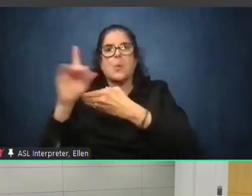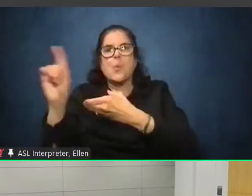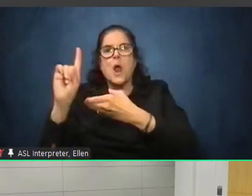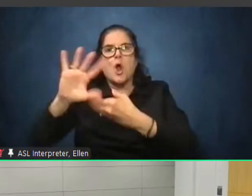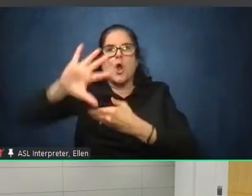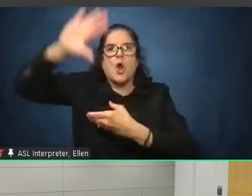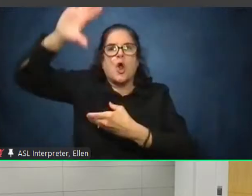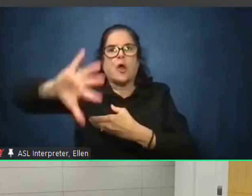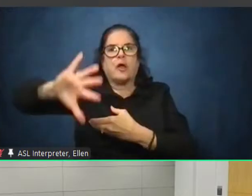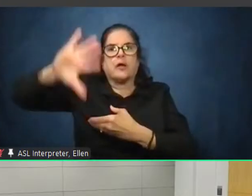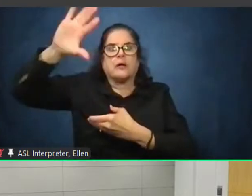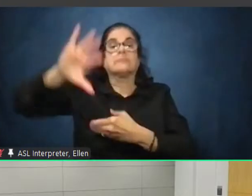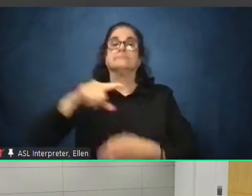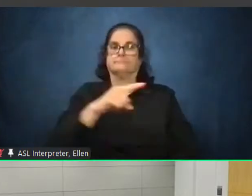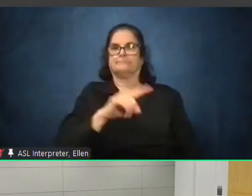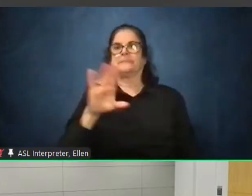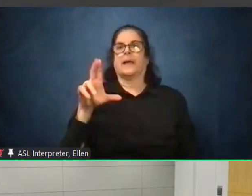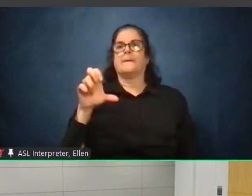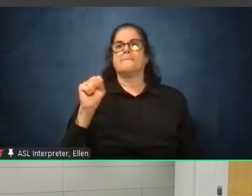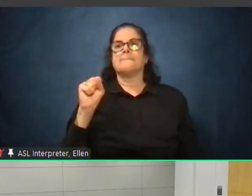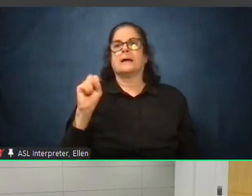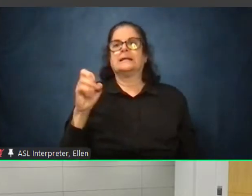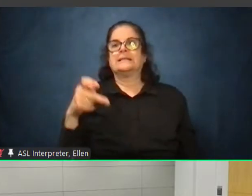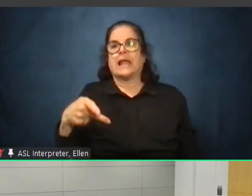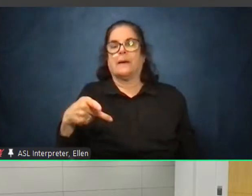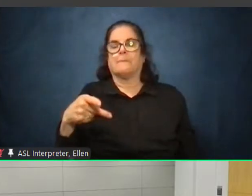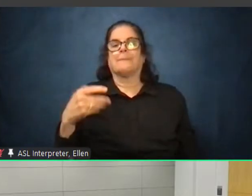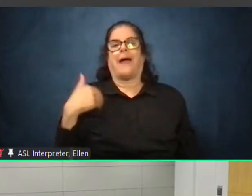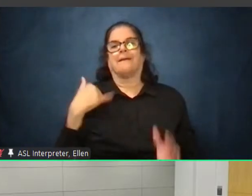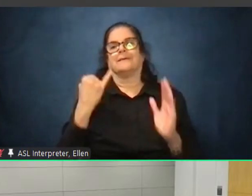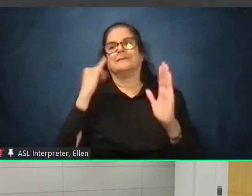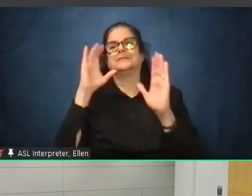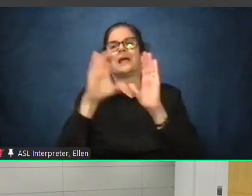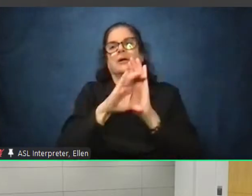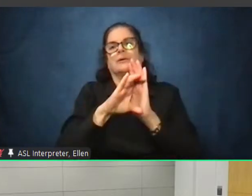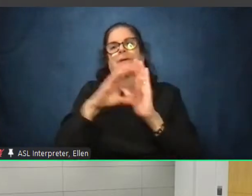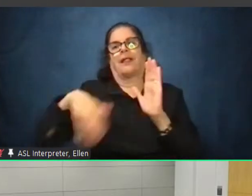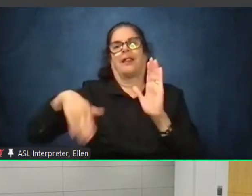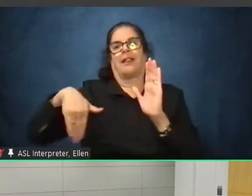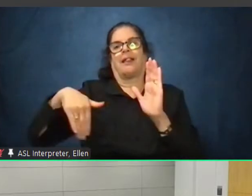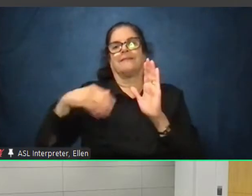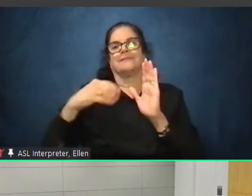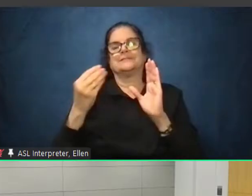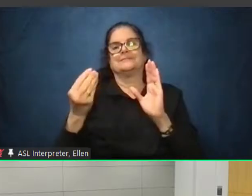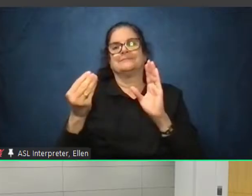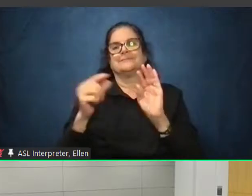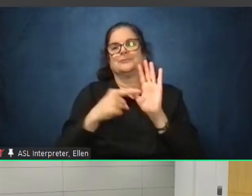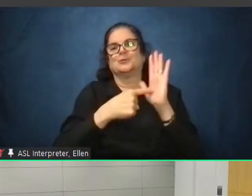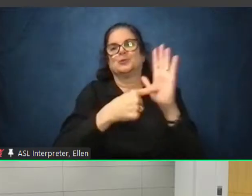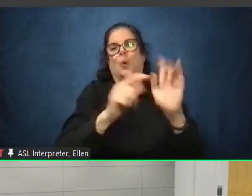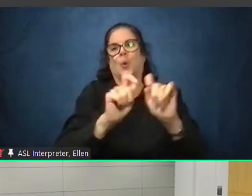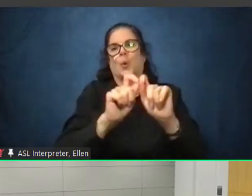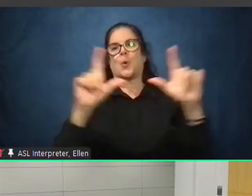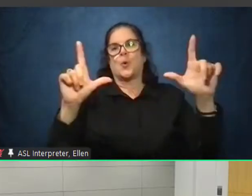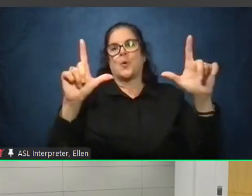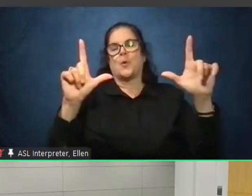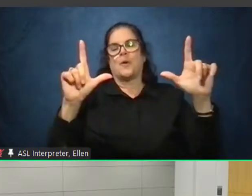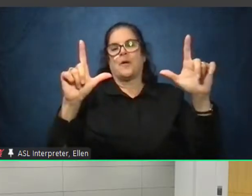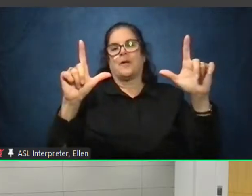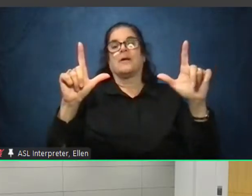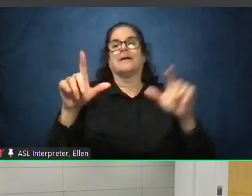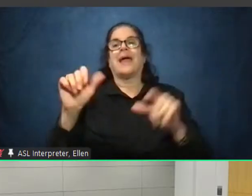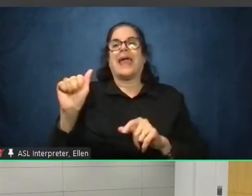placed? Yeah, so on the bus stop, I have a diagram that I didn't include here because we're still working through the specific heights that meet all the different